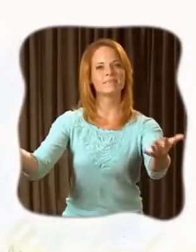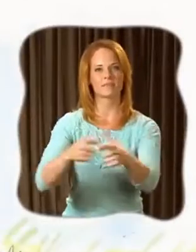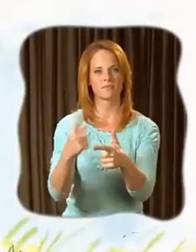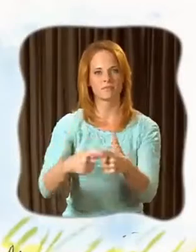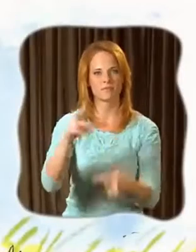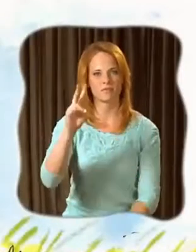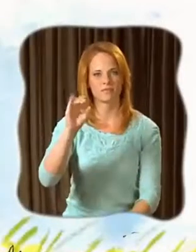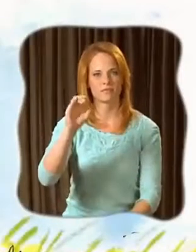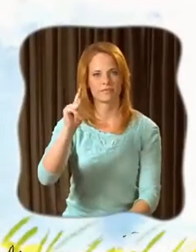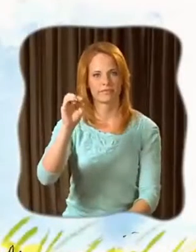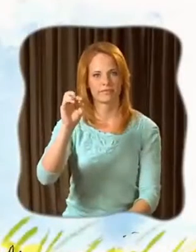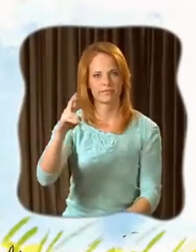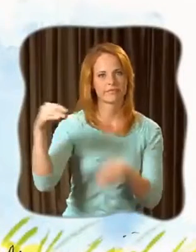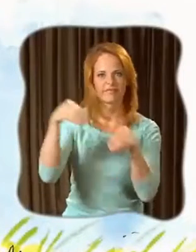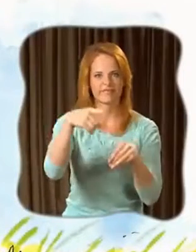And then